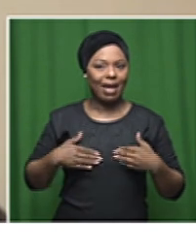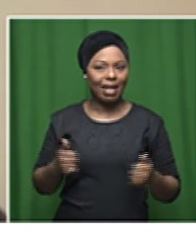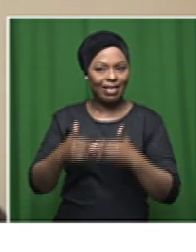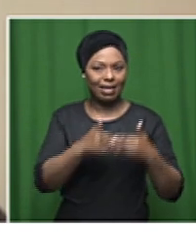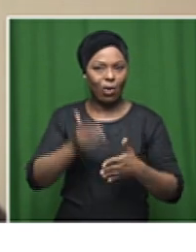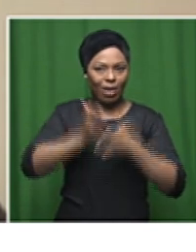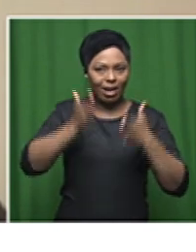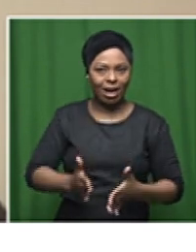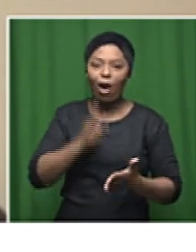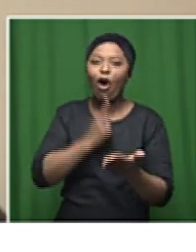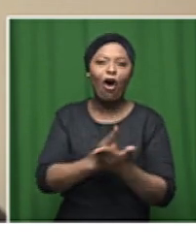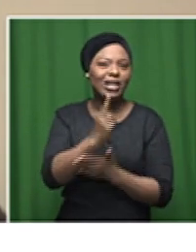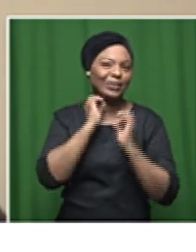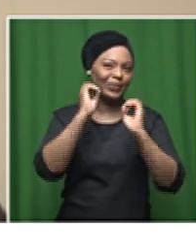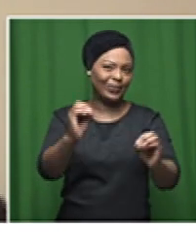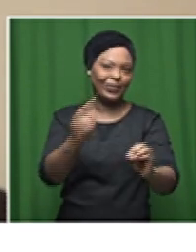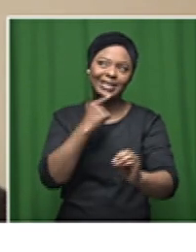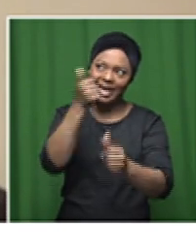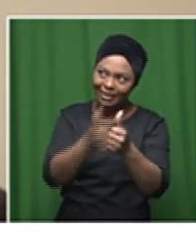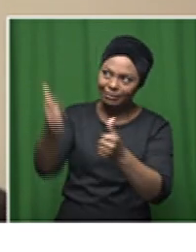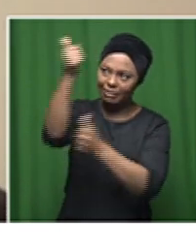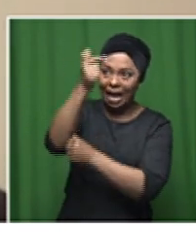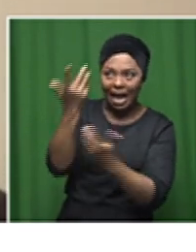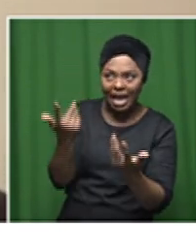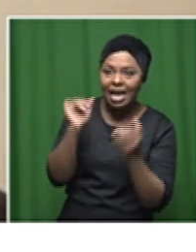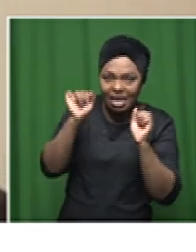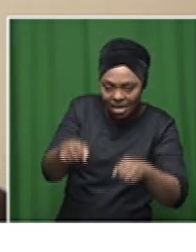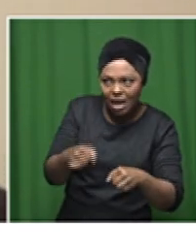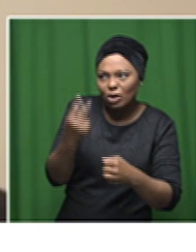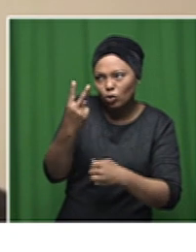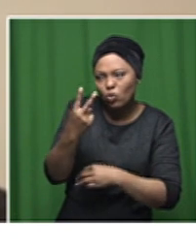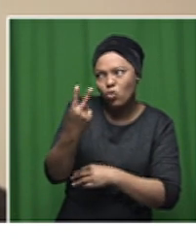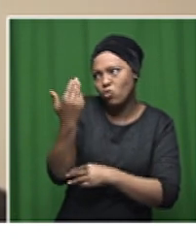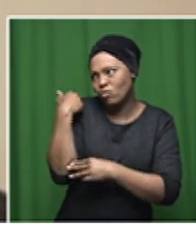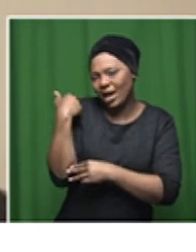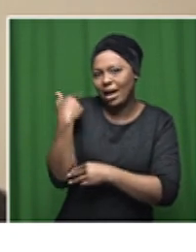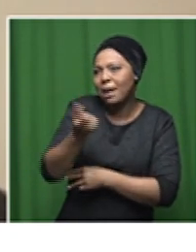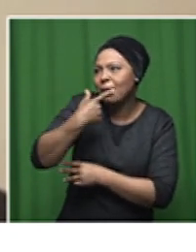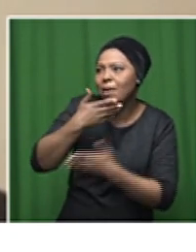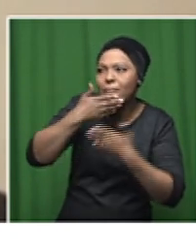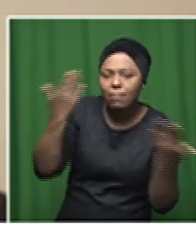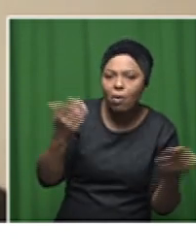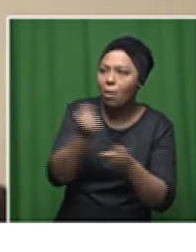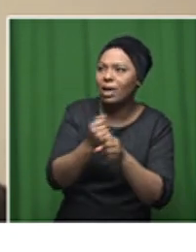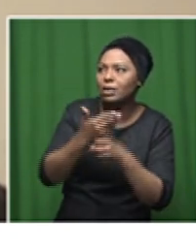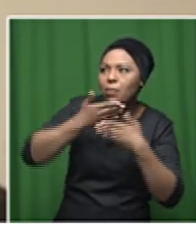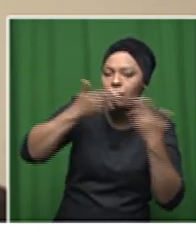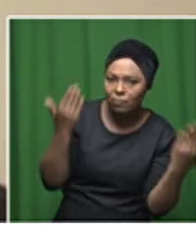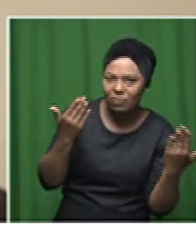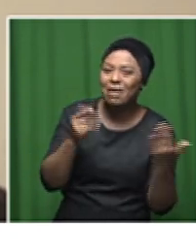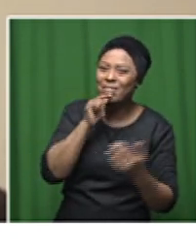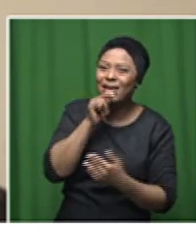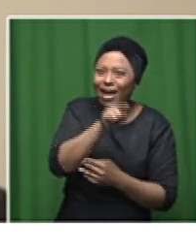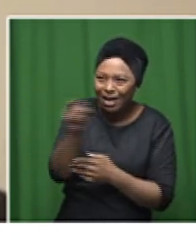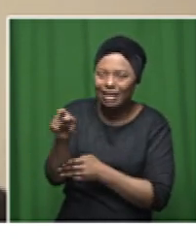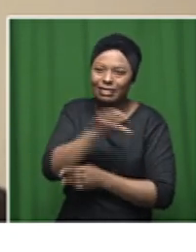tell them to say, okay, yes, now we have, but in the past 2 days or in the past week, we didn't have medication. So that's